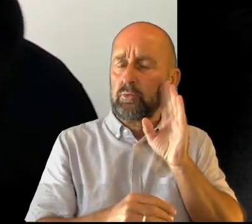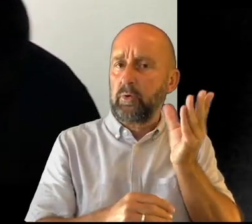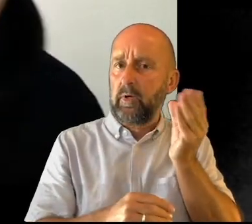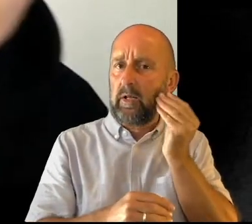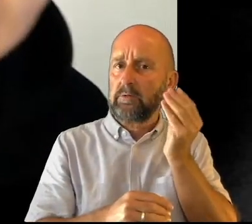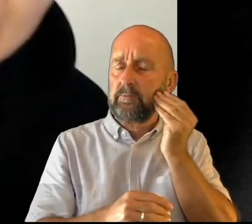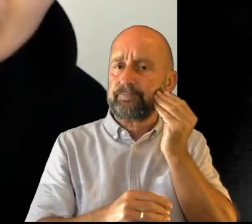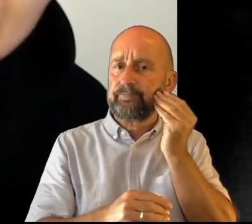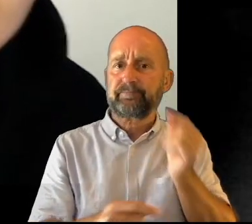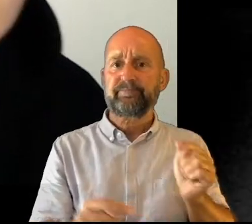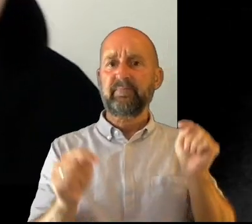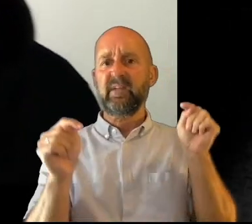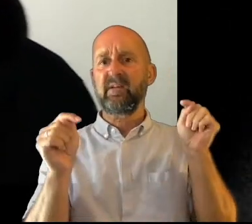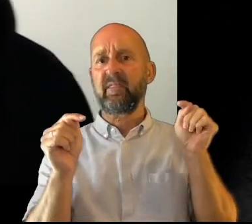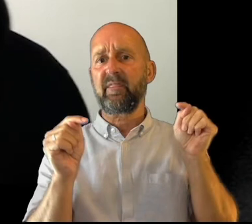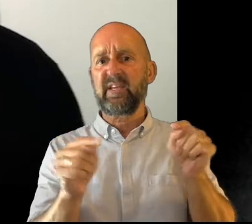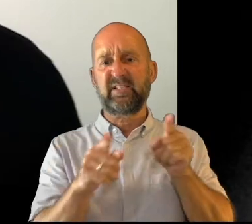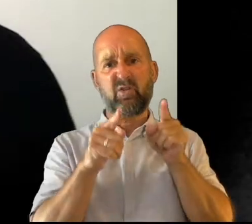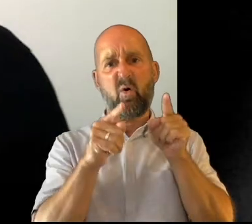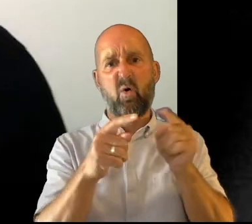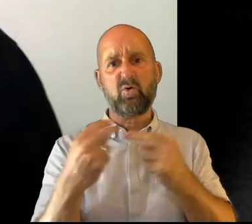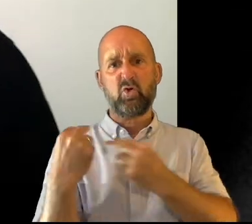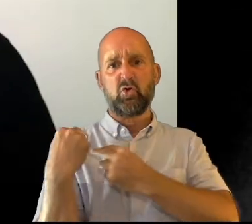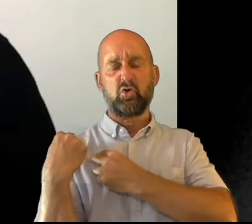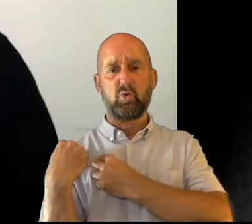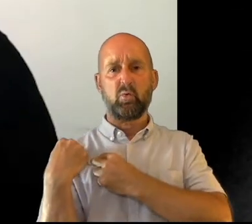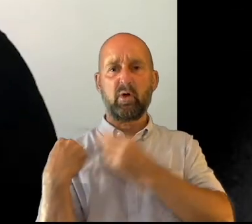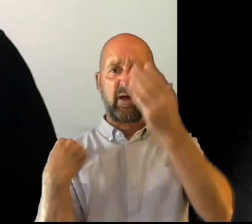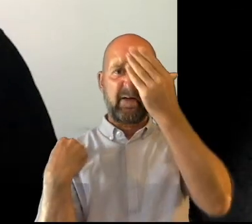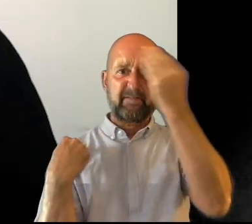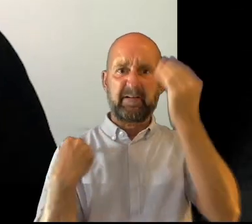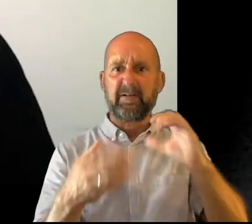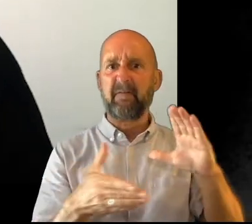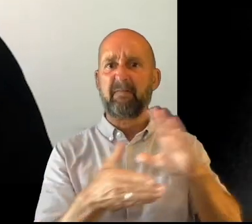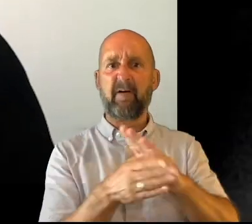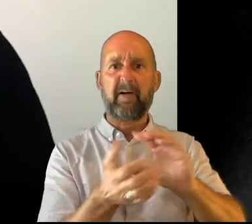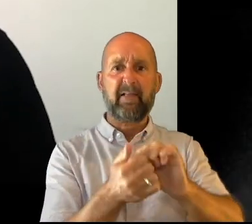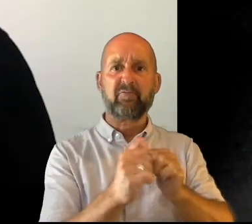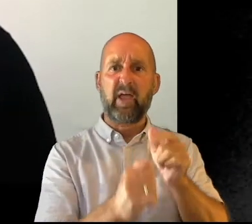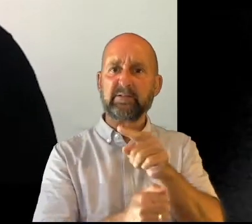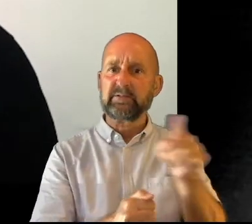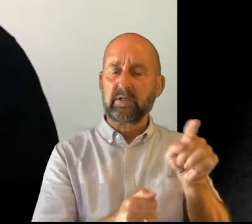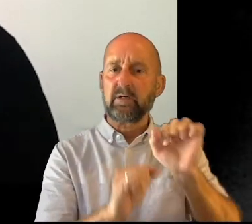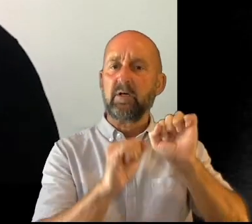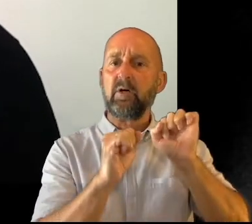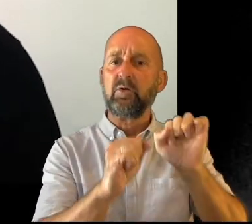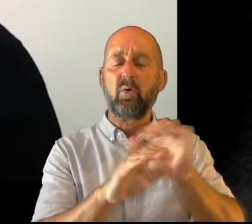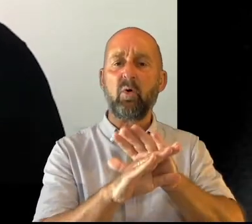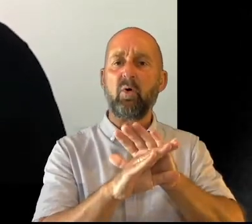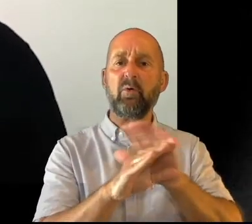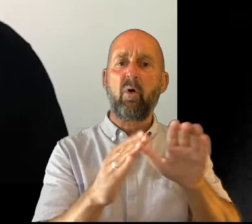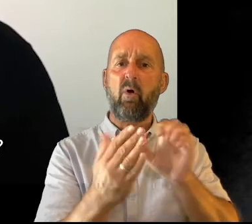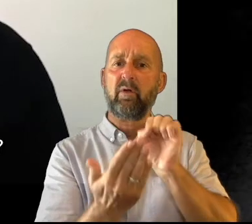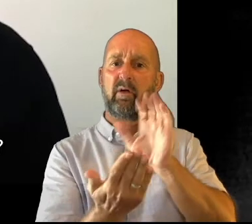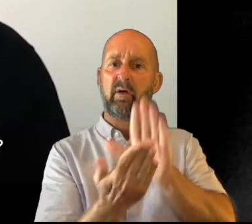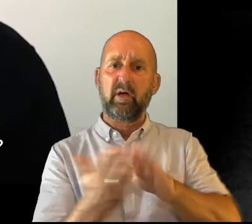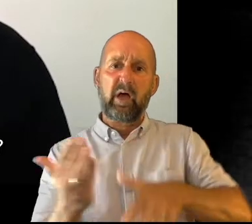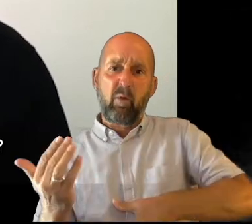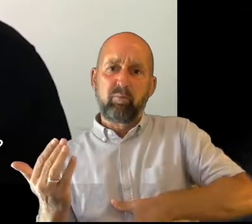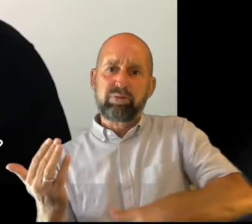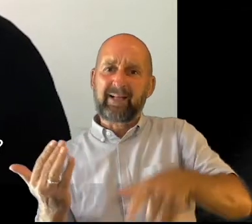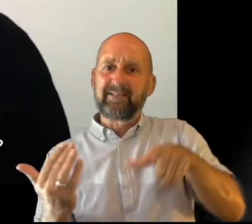listens. This is on you. Forget your little fucking friends. Ending your non-viable pregnancy was the